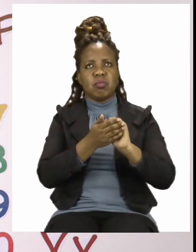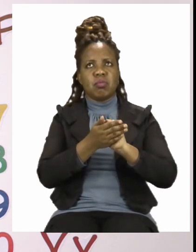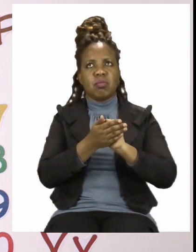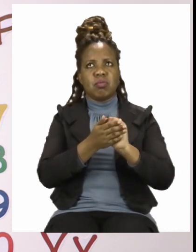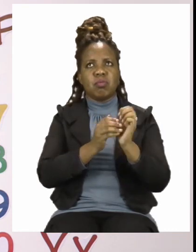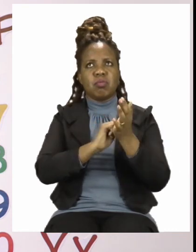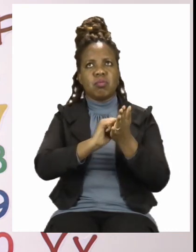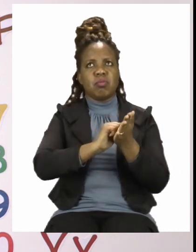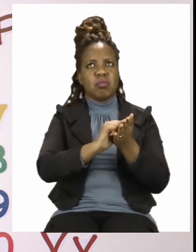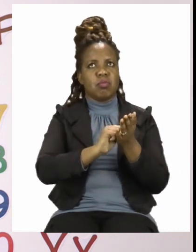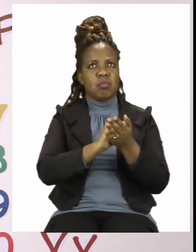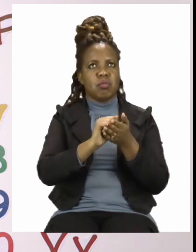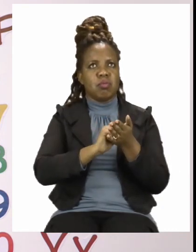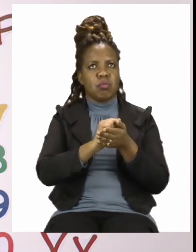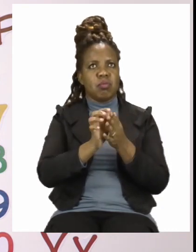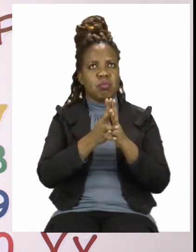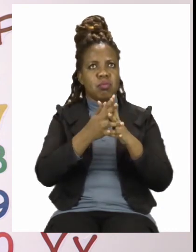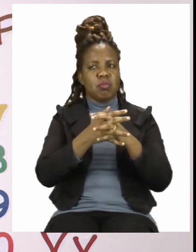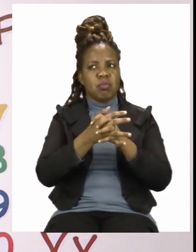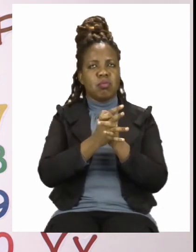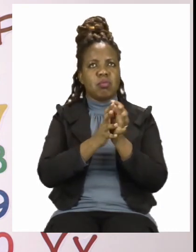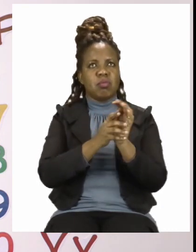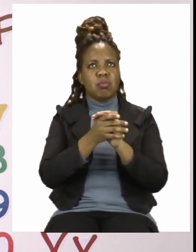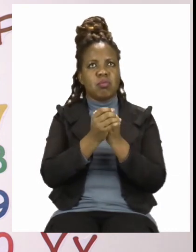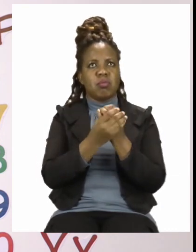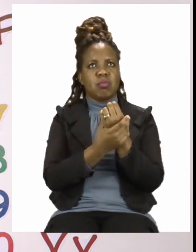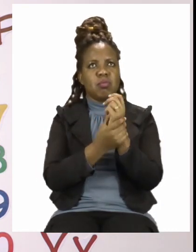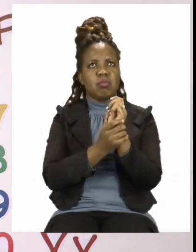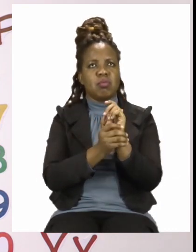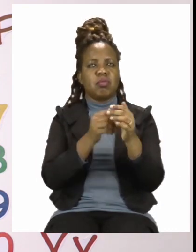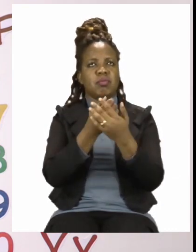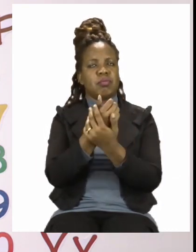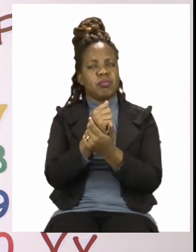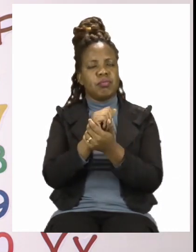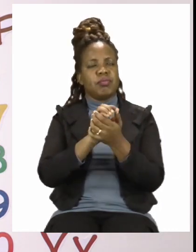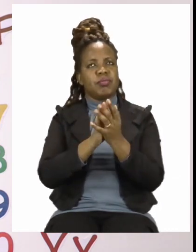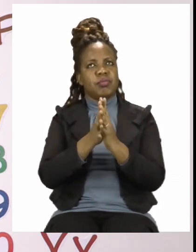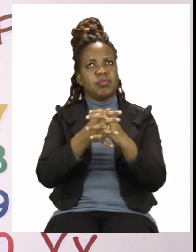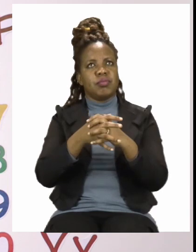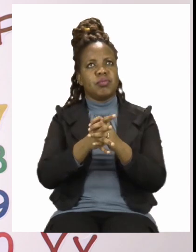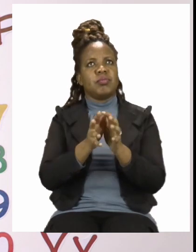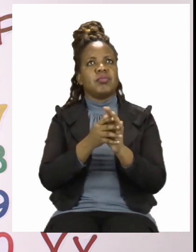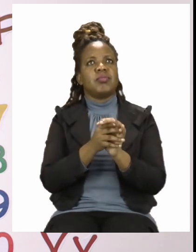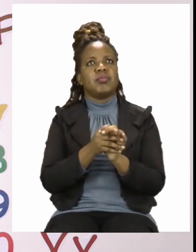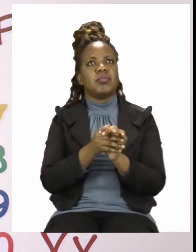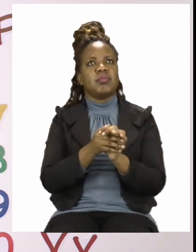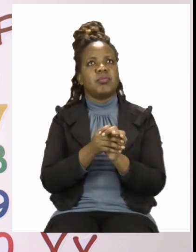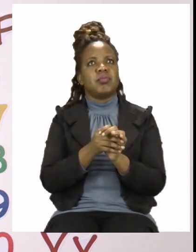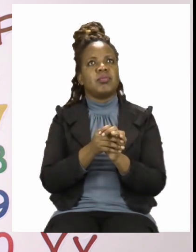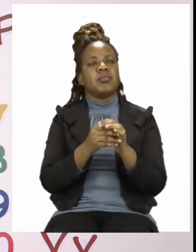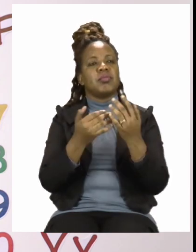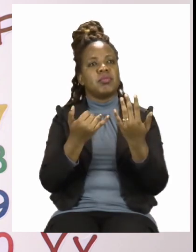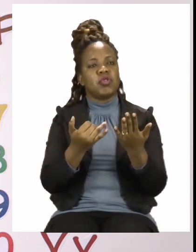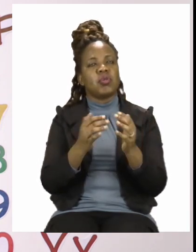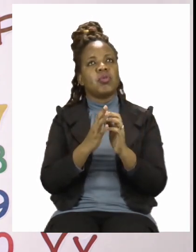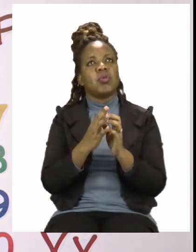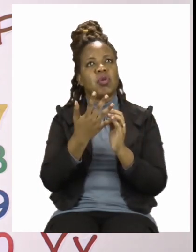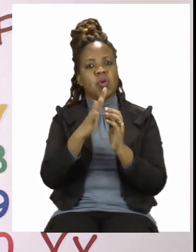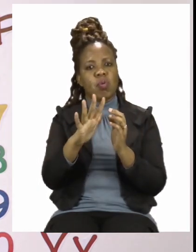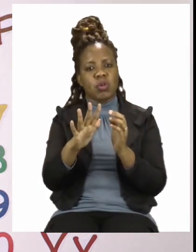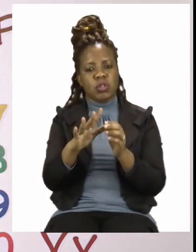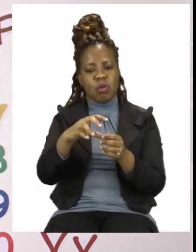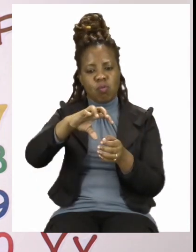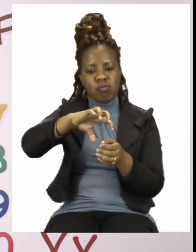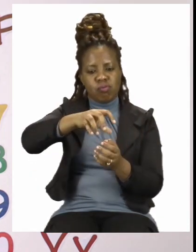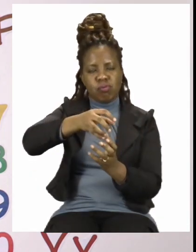in between our fingers and around our hands. Then we use the water to rinse